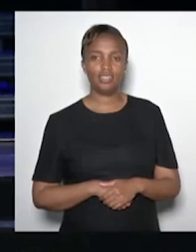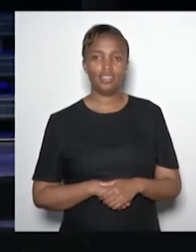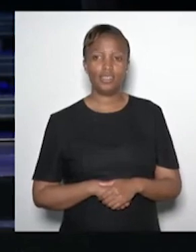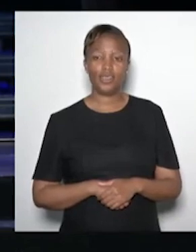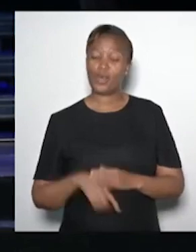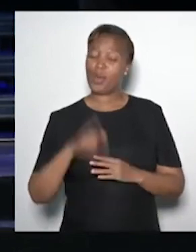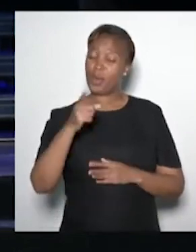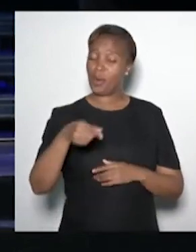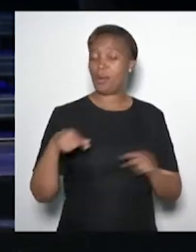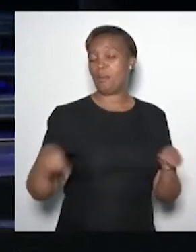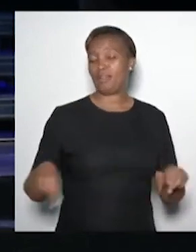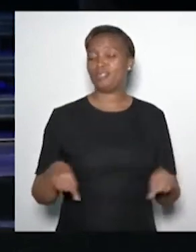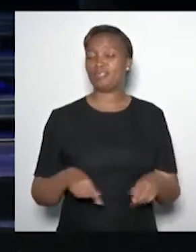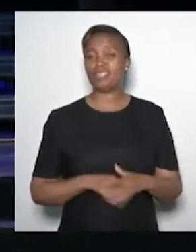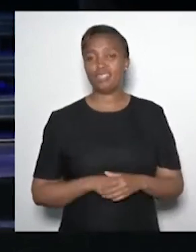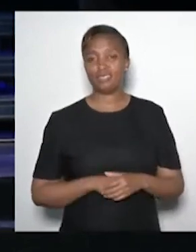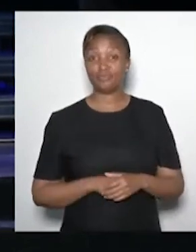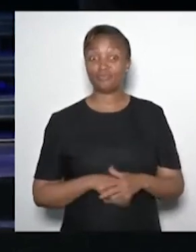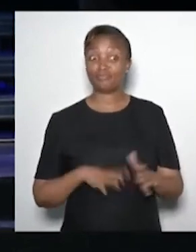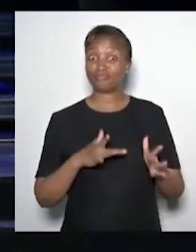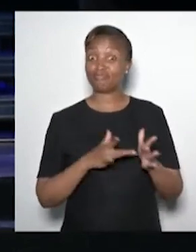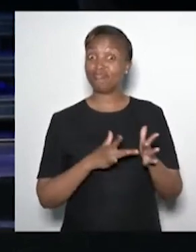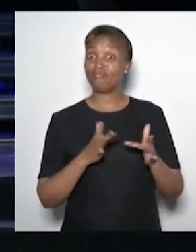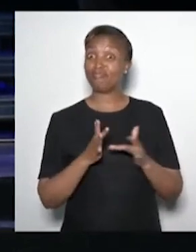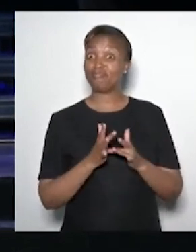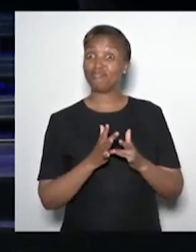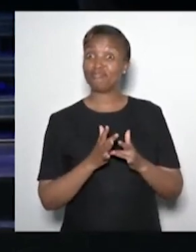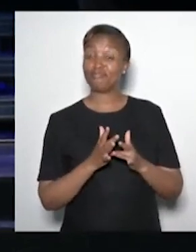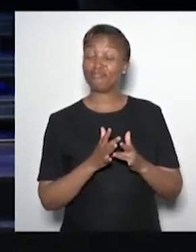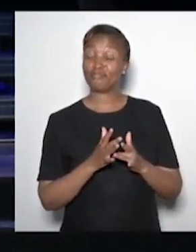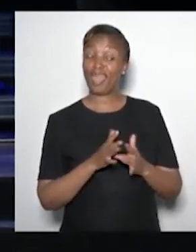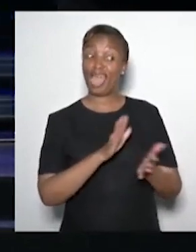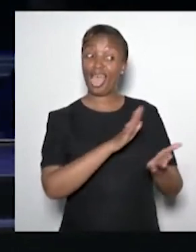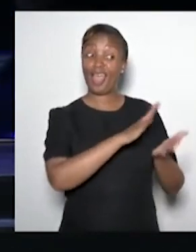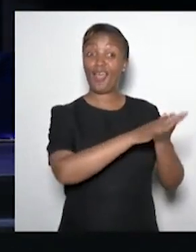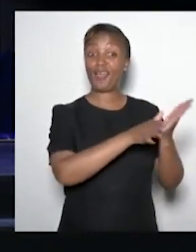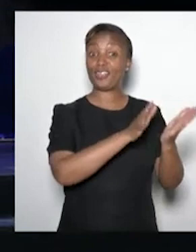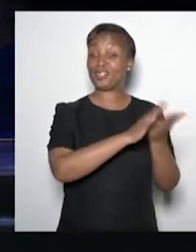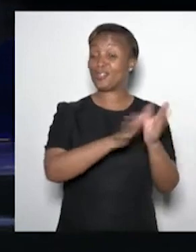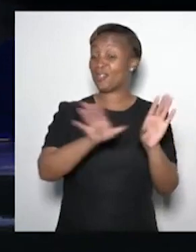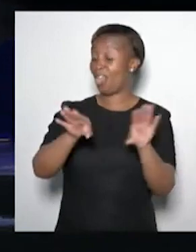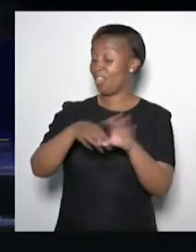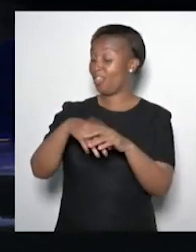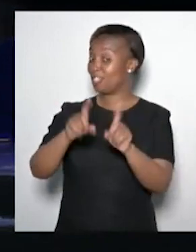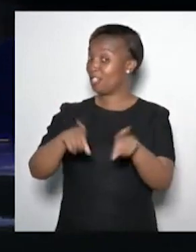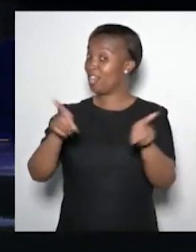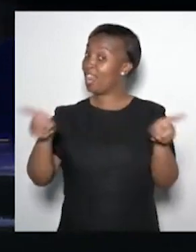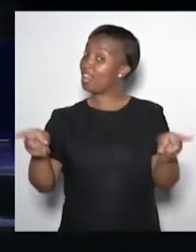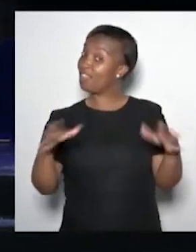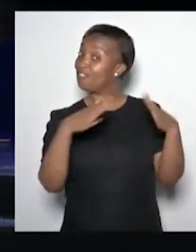But today, Jesu uyakena even in the Lutheran Church.